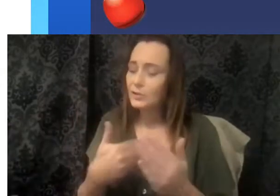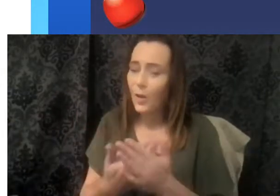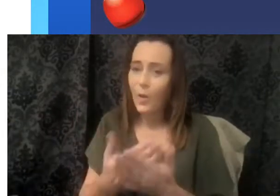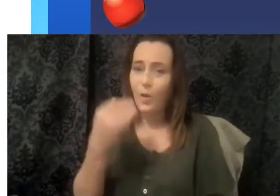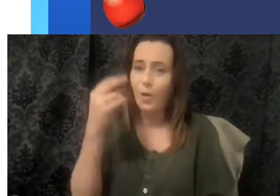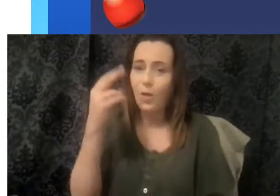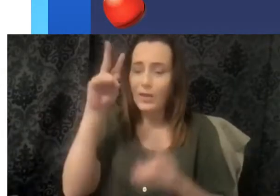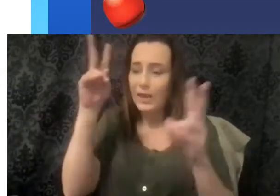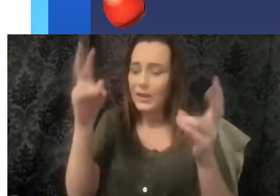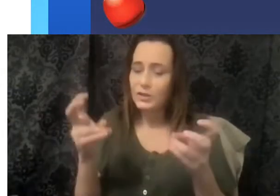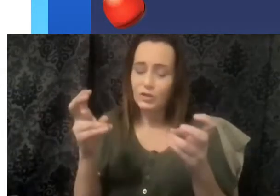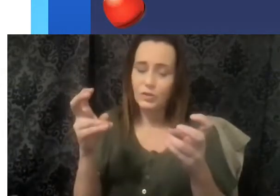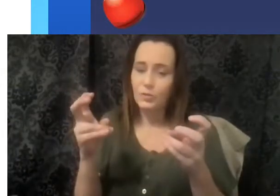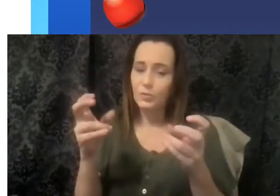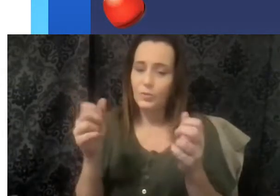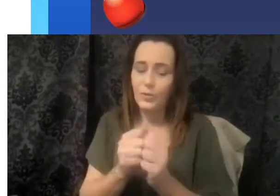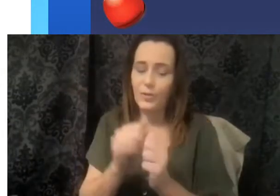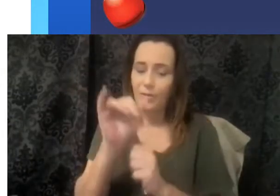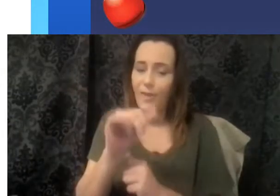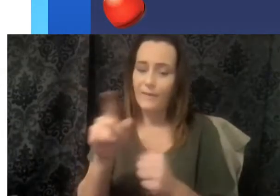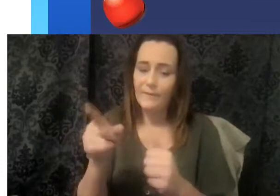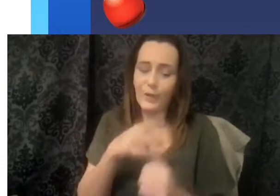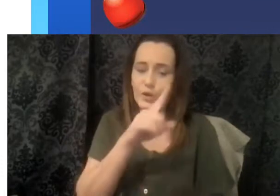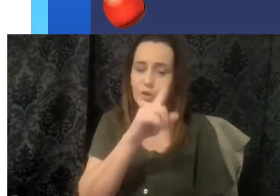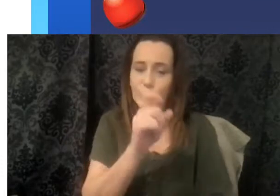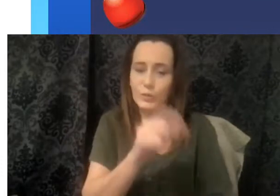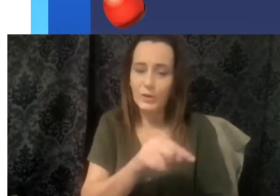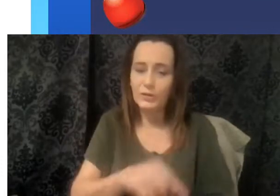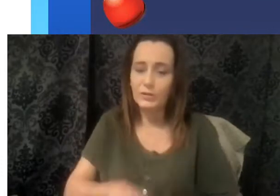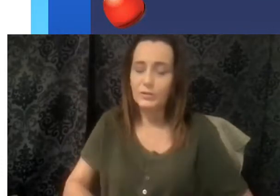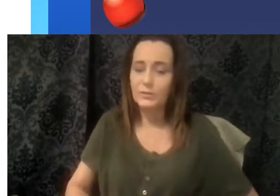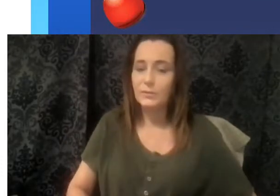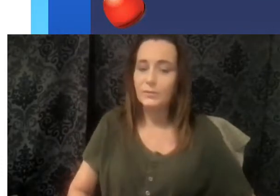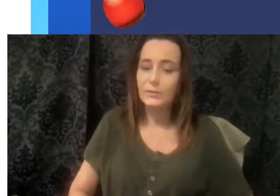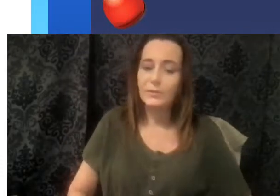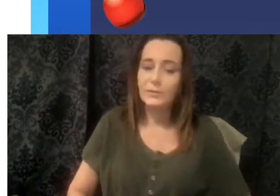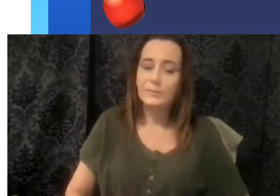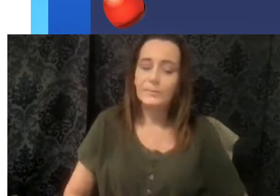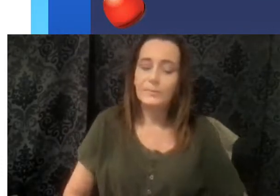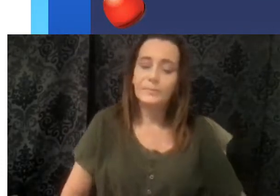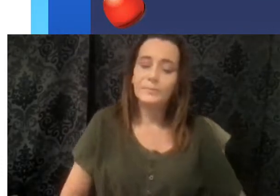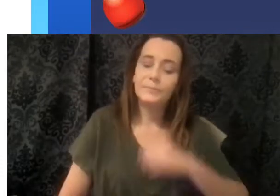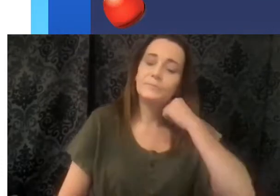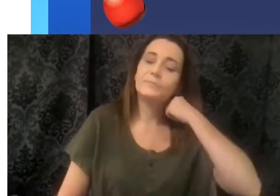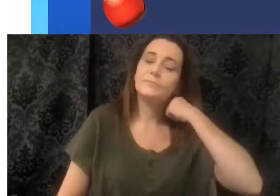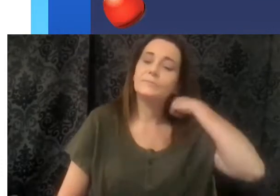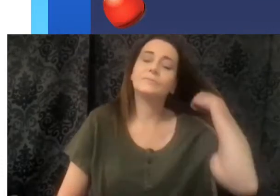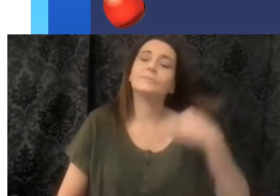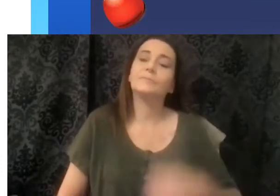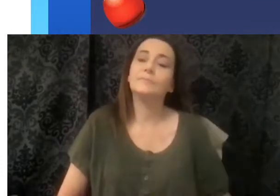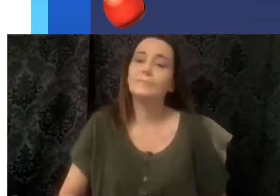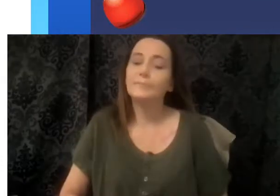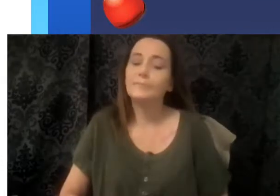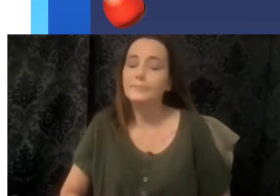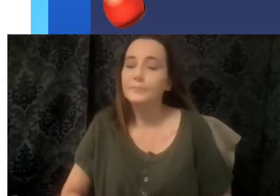issue that's surrounding that first motion. Okay, so now we have Craig.